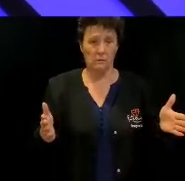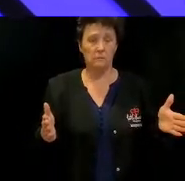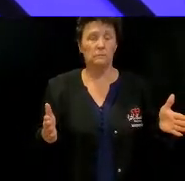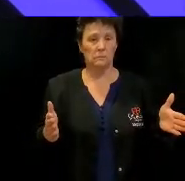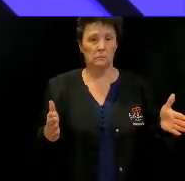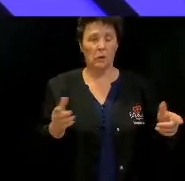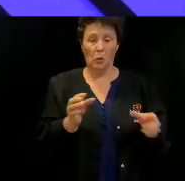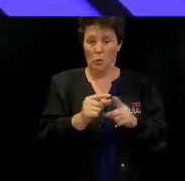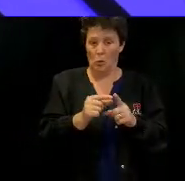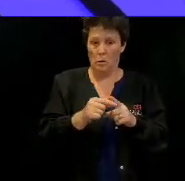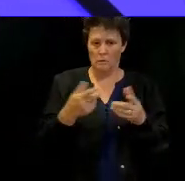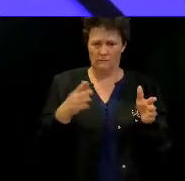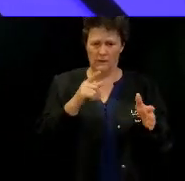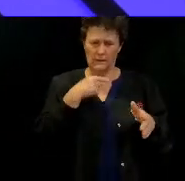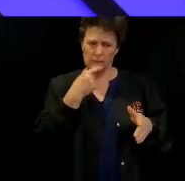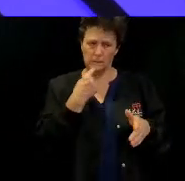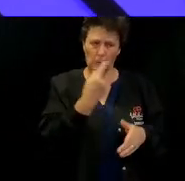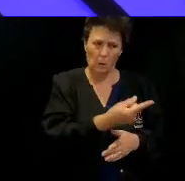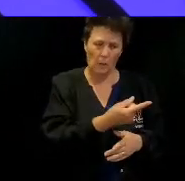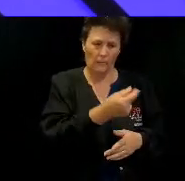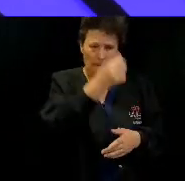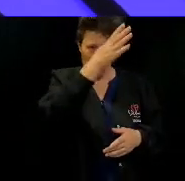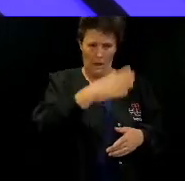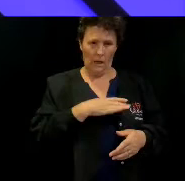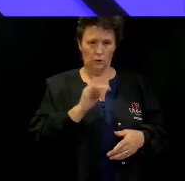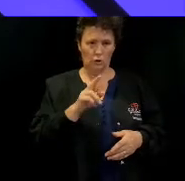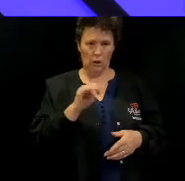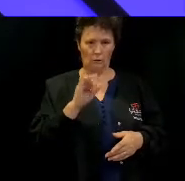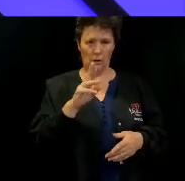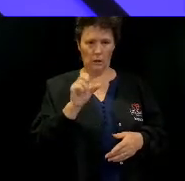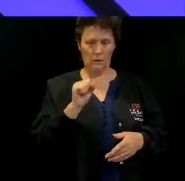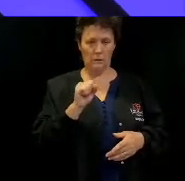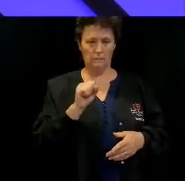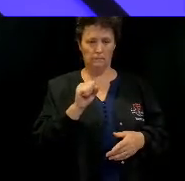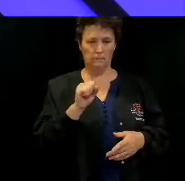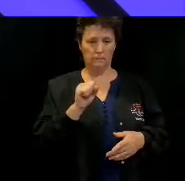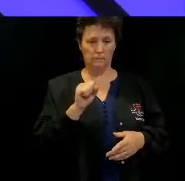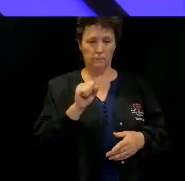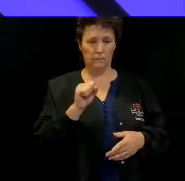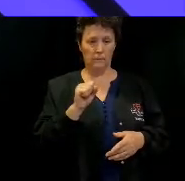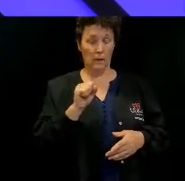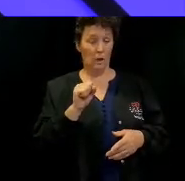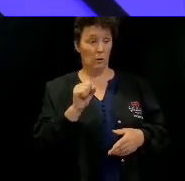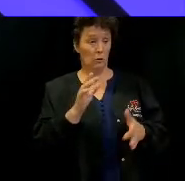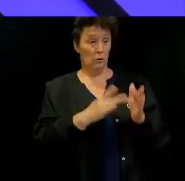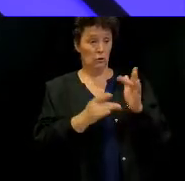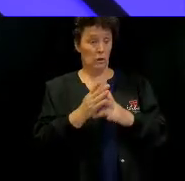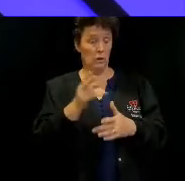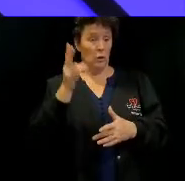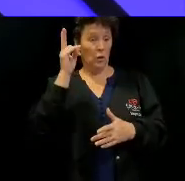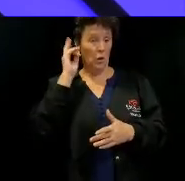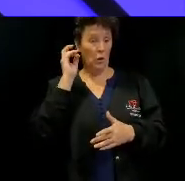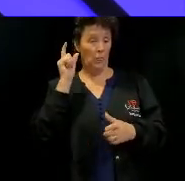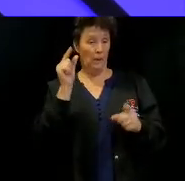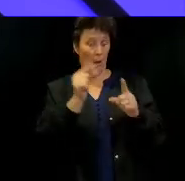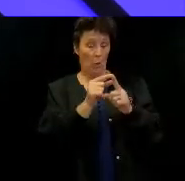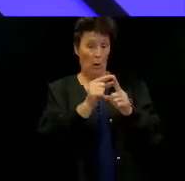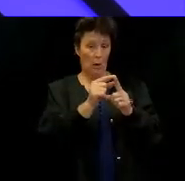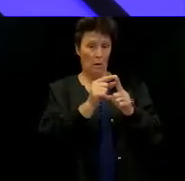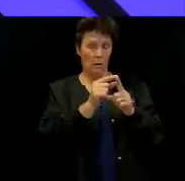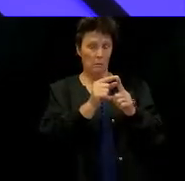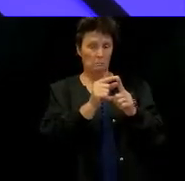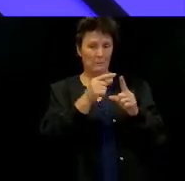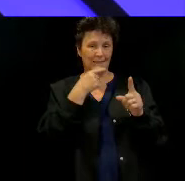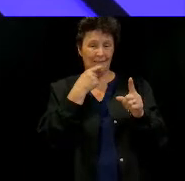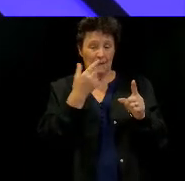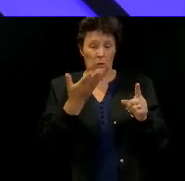Right? Look what it says. And as soon as Jesus heard the word, it says what? As